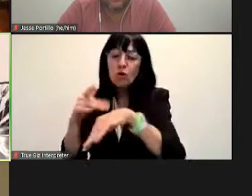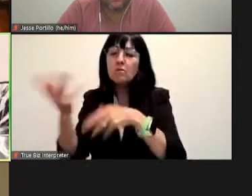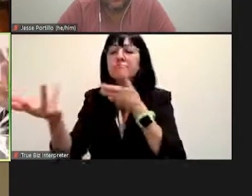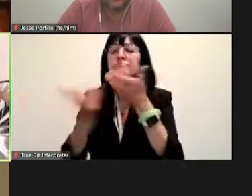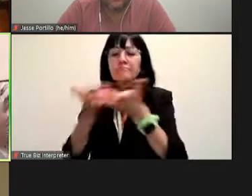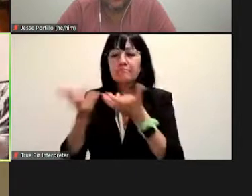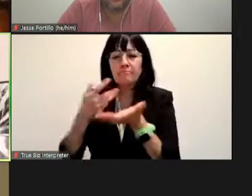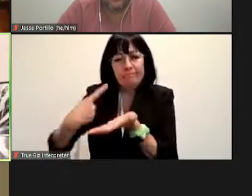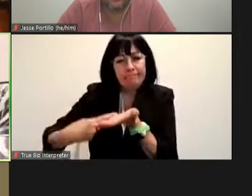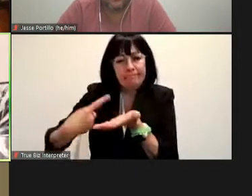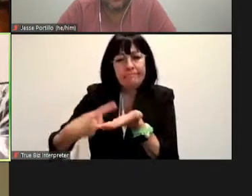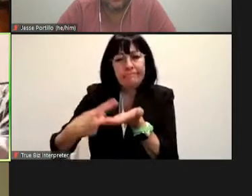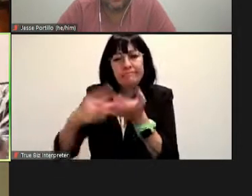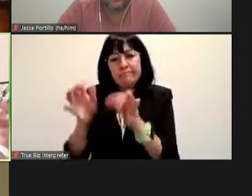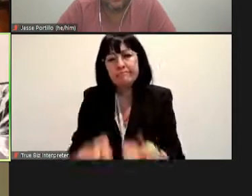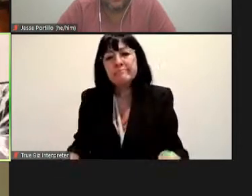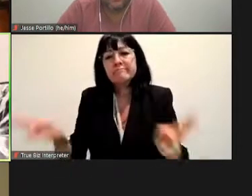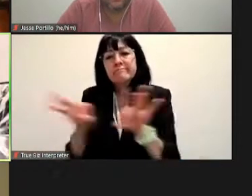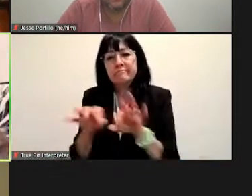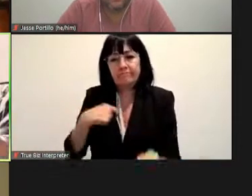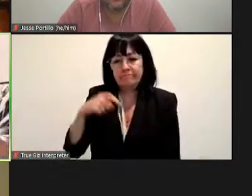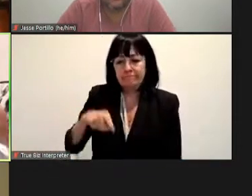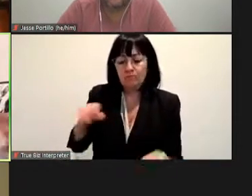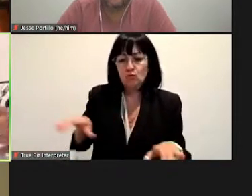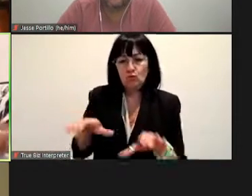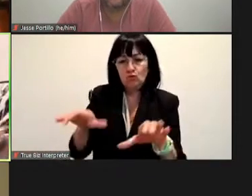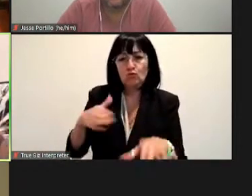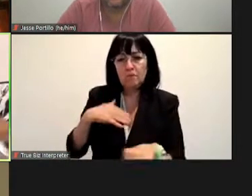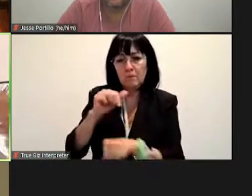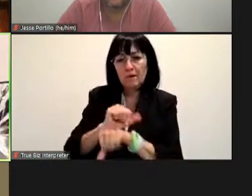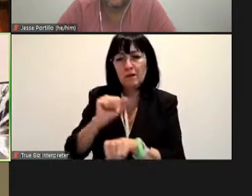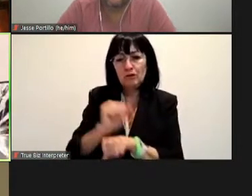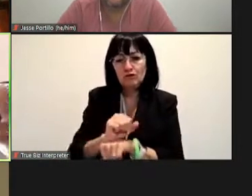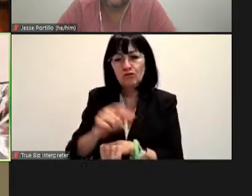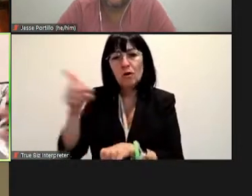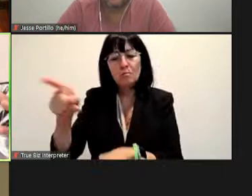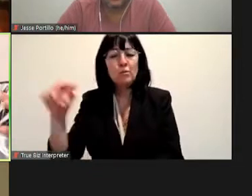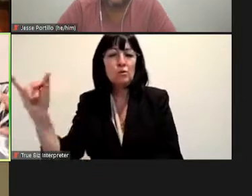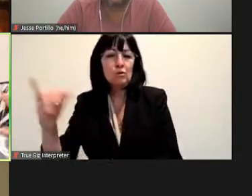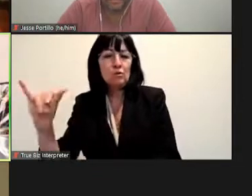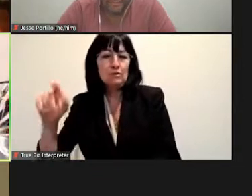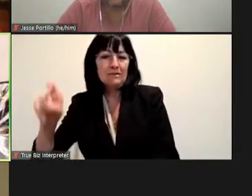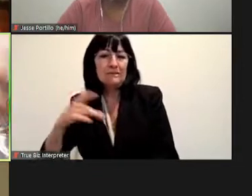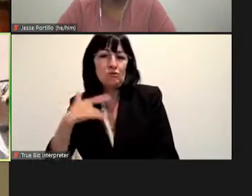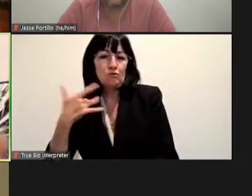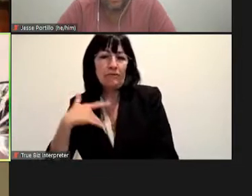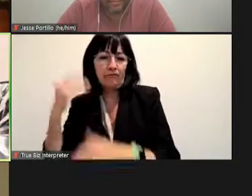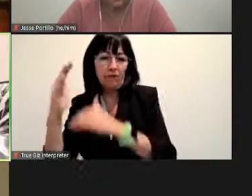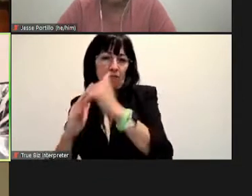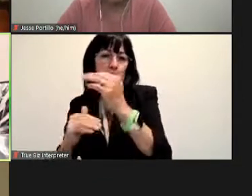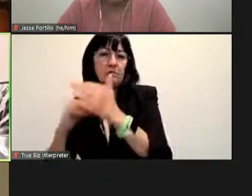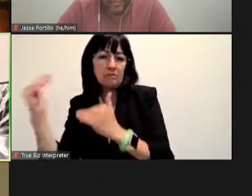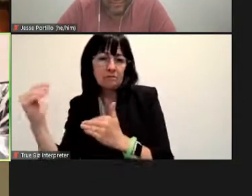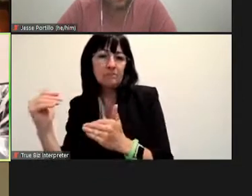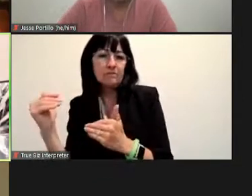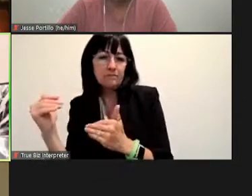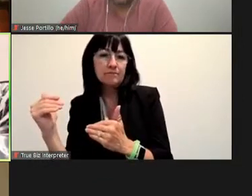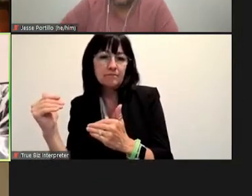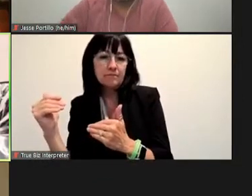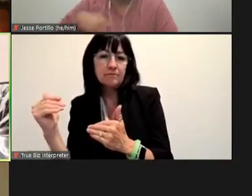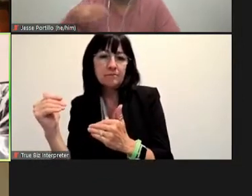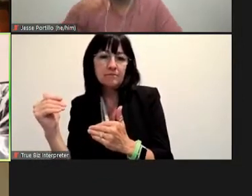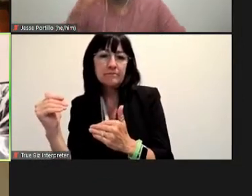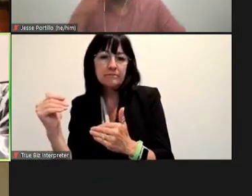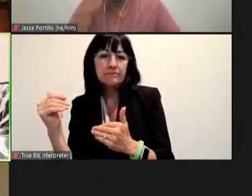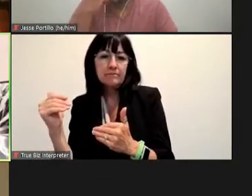important because it's like, I need to do my job. I need to fit this, but you also need to feel comfortable and not like everything that has happened, that something has